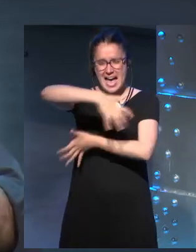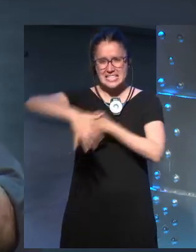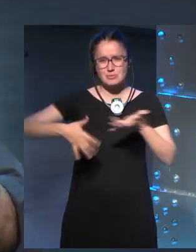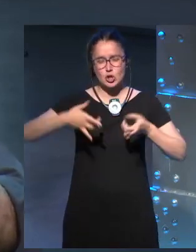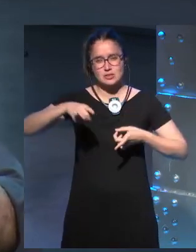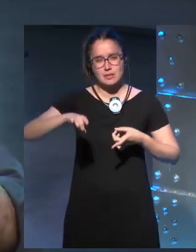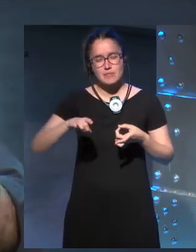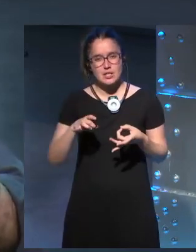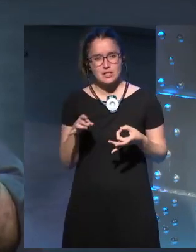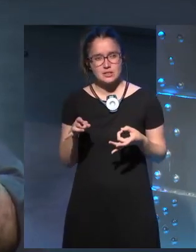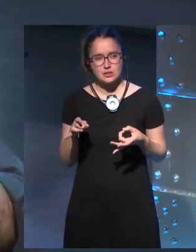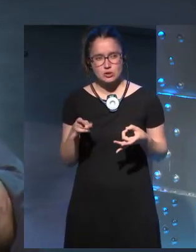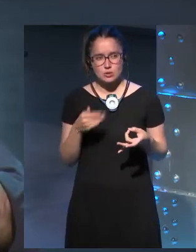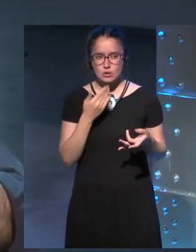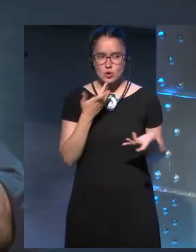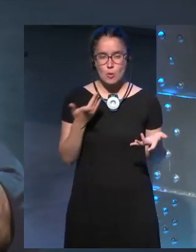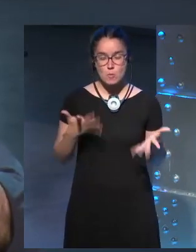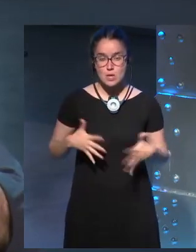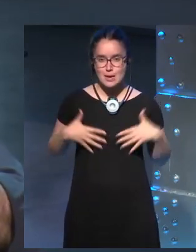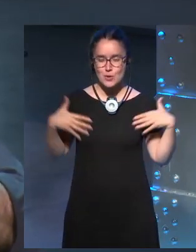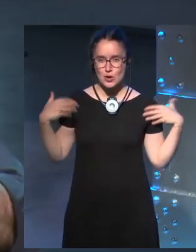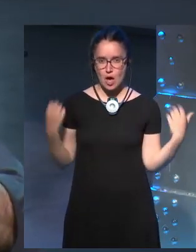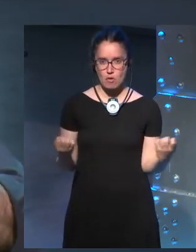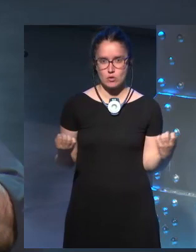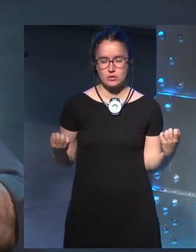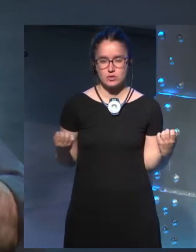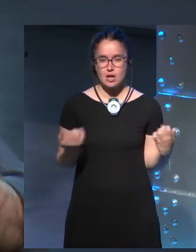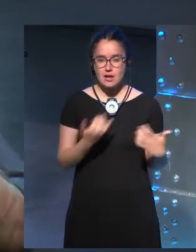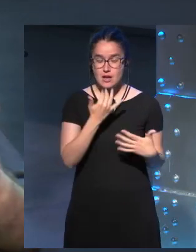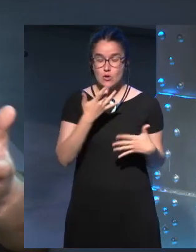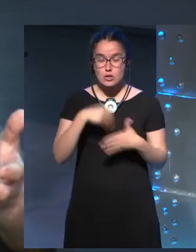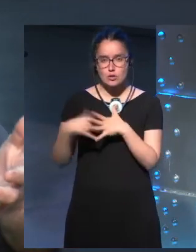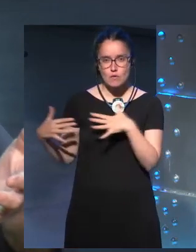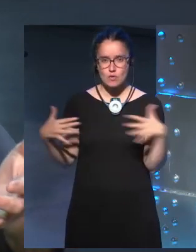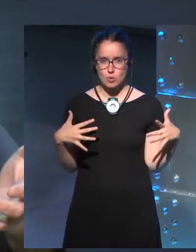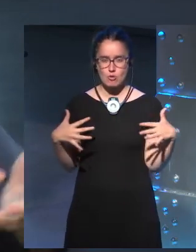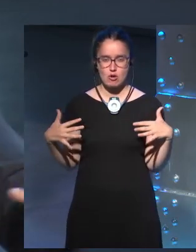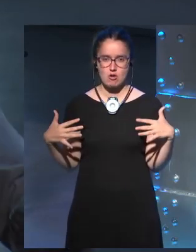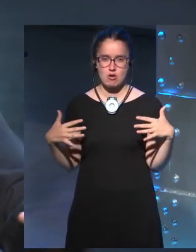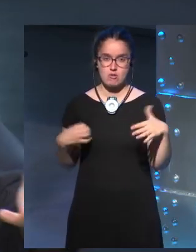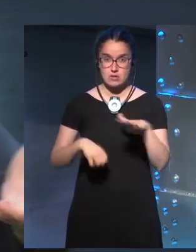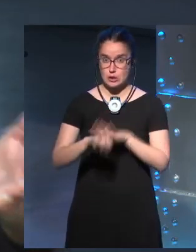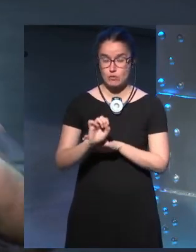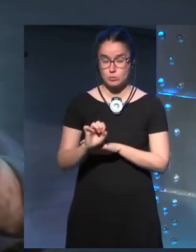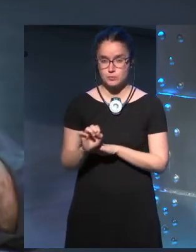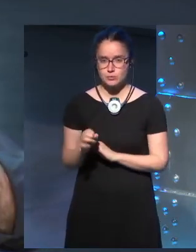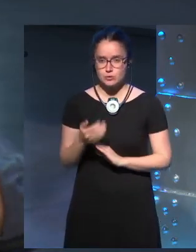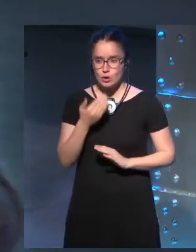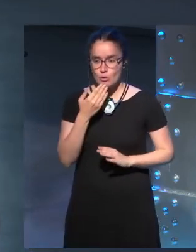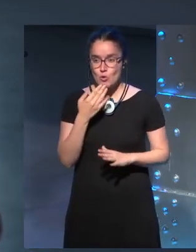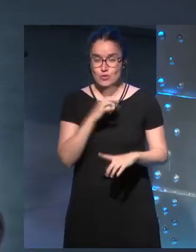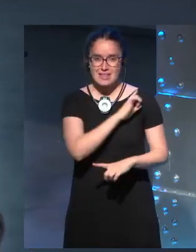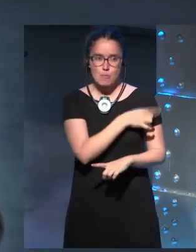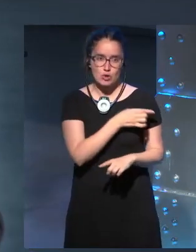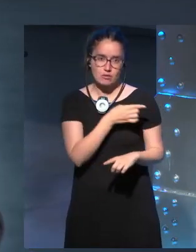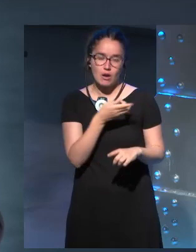excited, right? I think there's something about football as a televised sport where